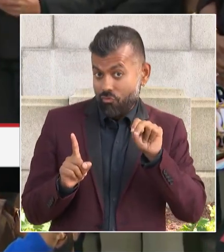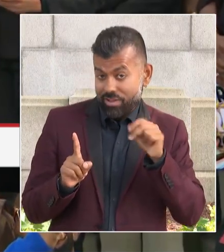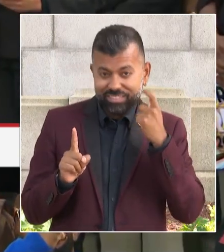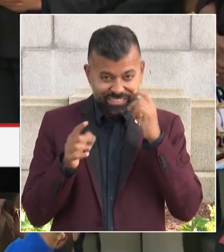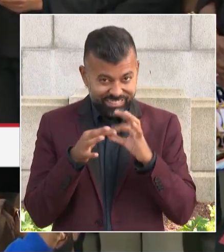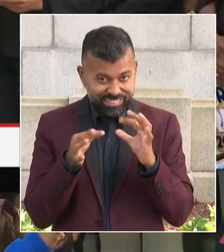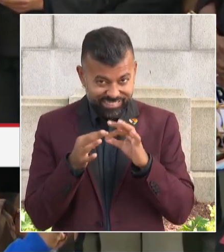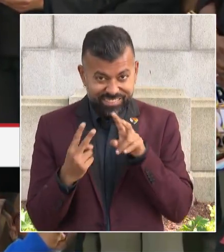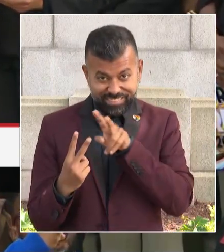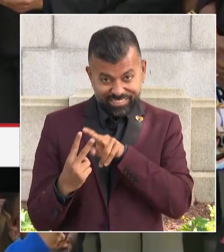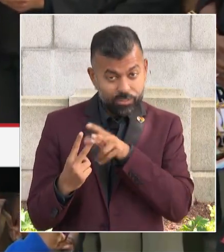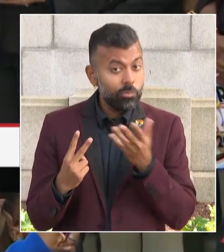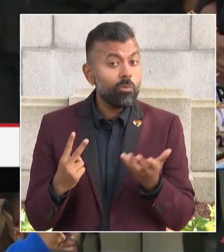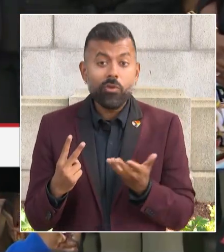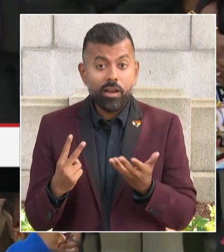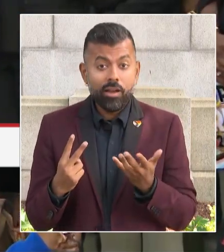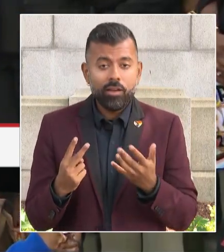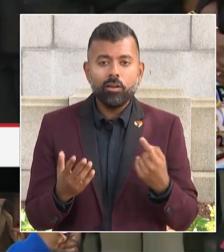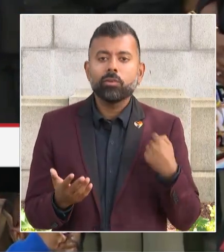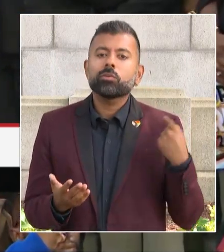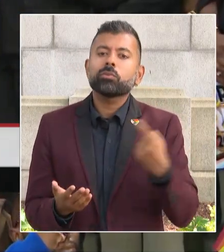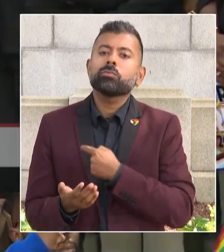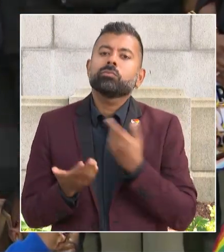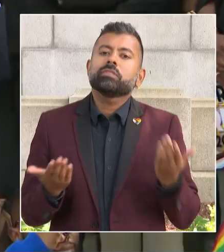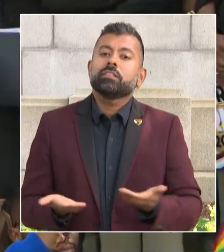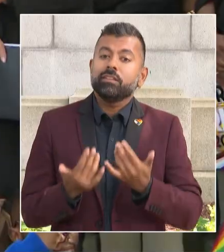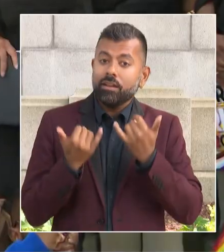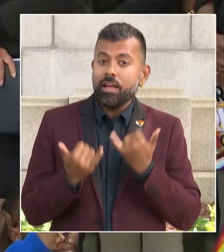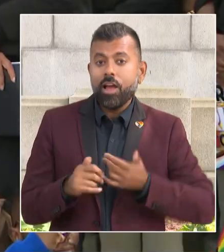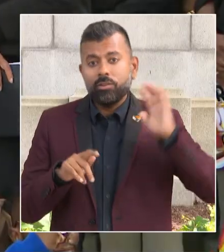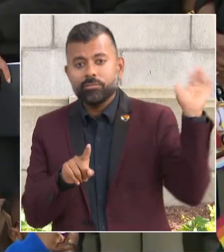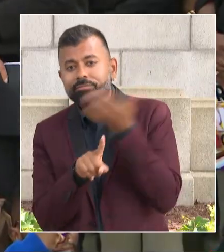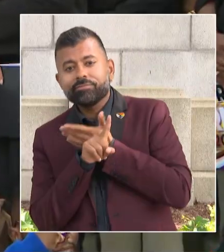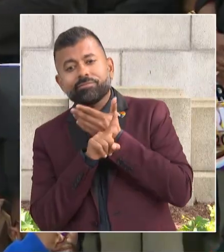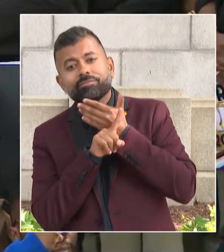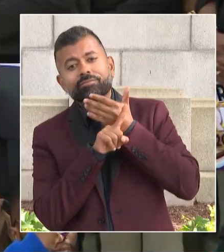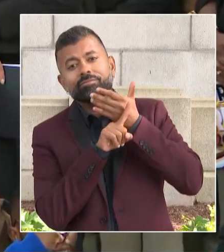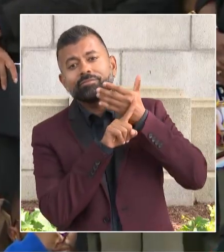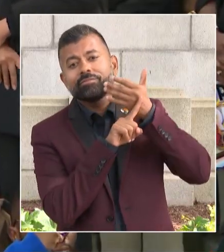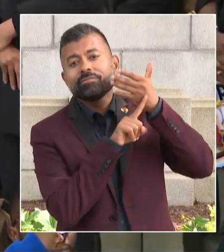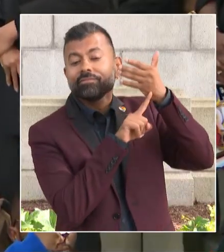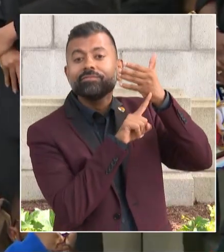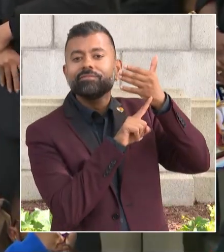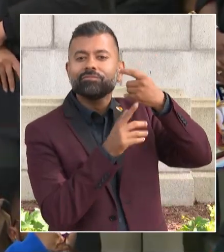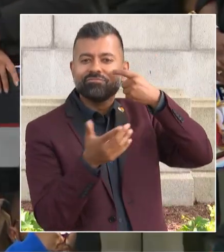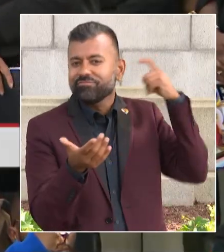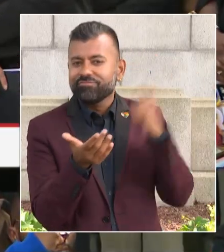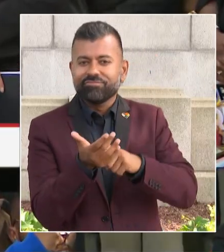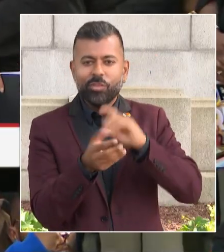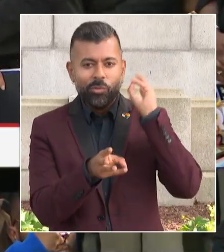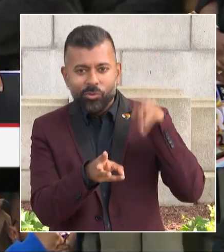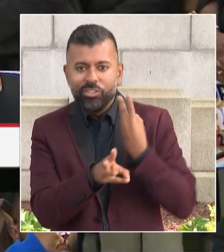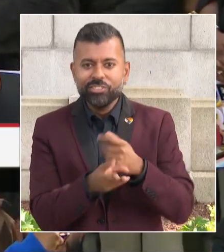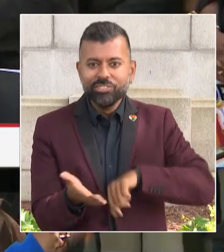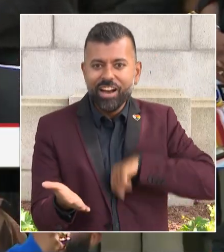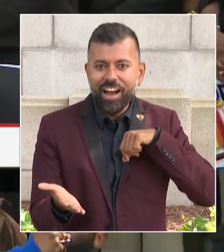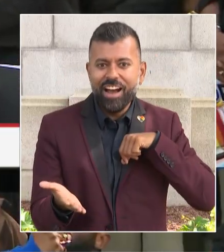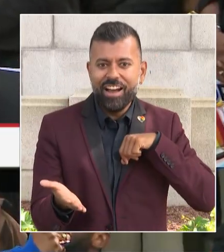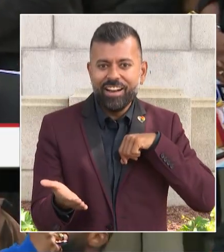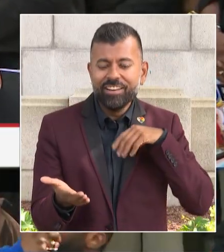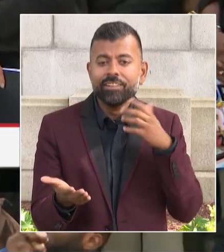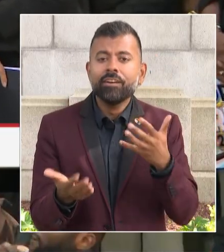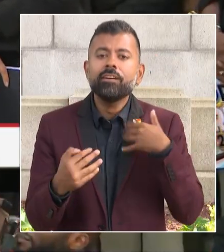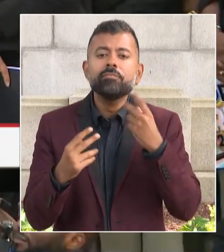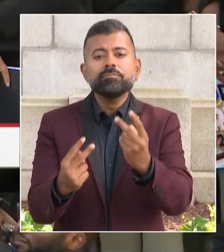in celebration of World Pride and in remembrance of and resistance to injustices that